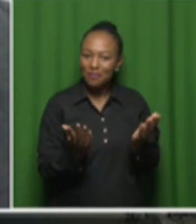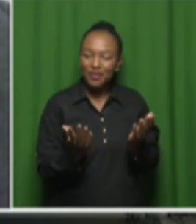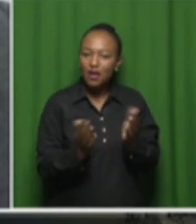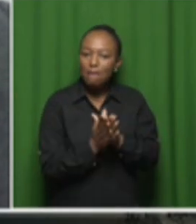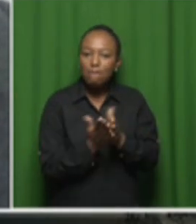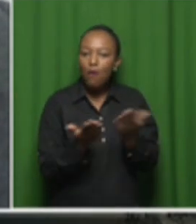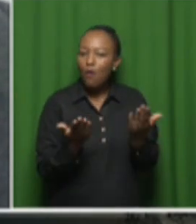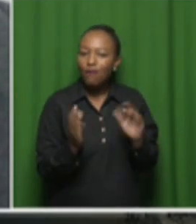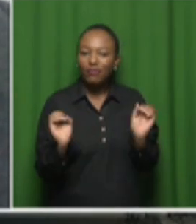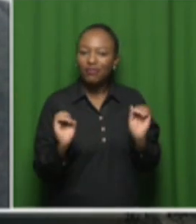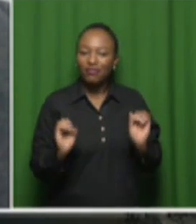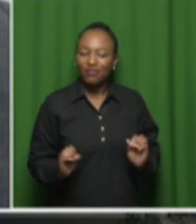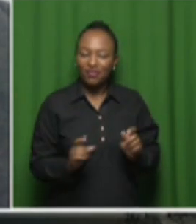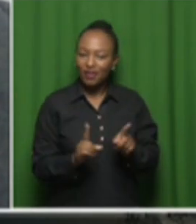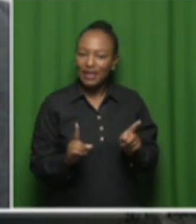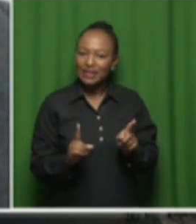So it's very difficult to